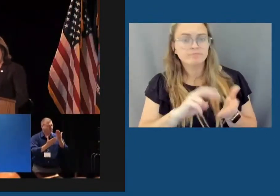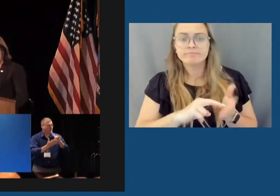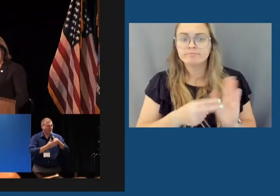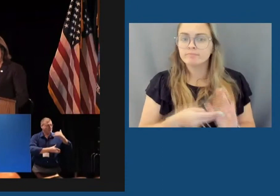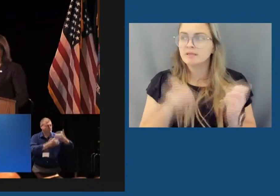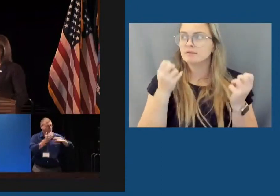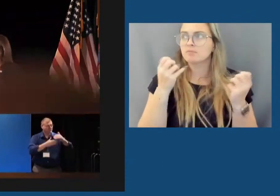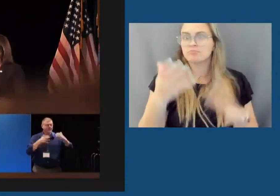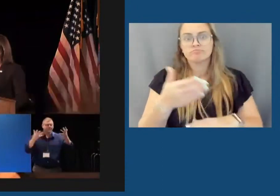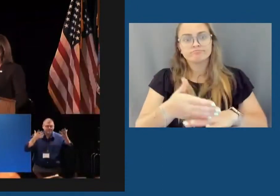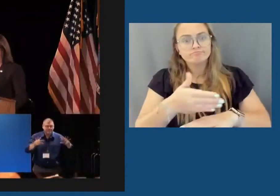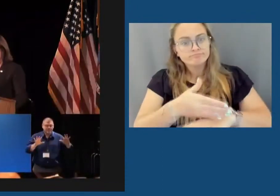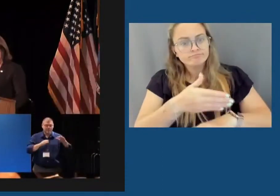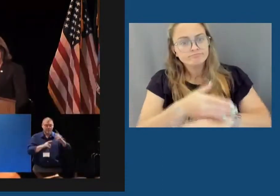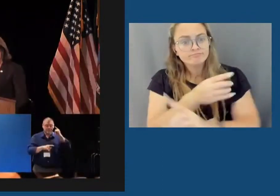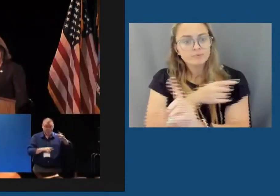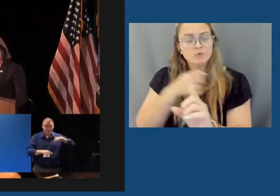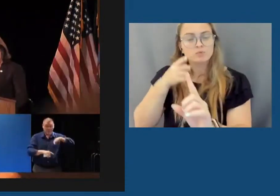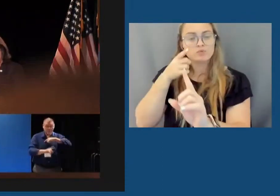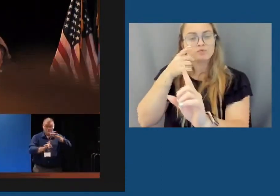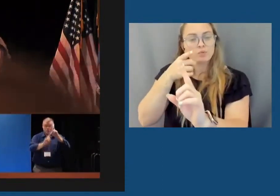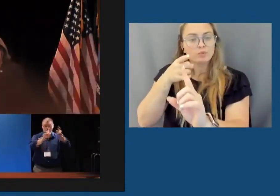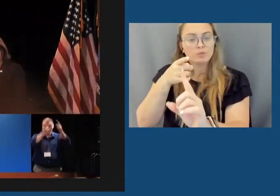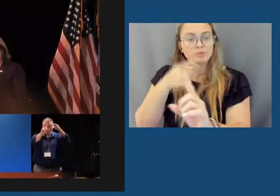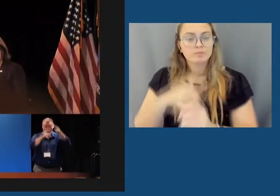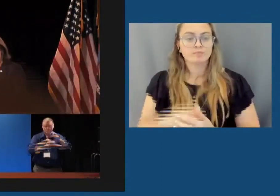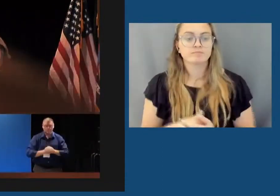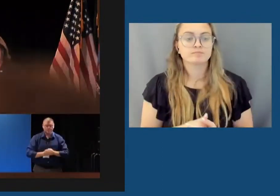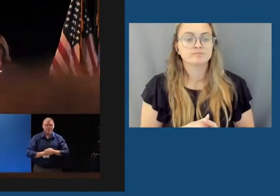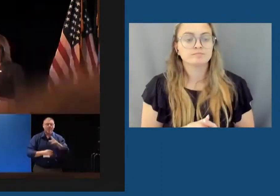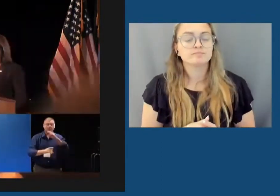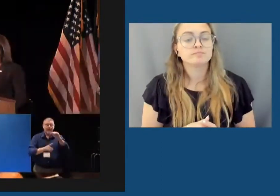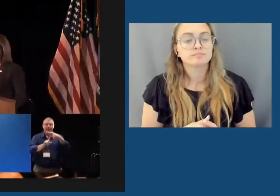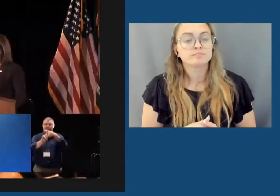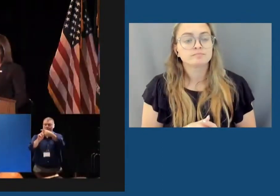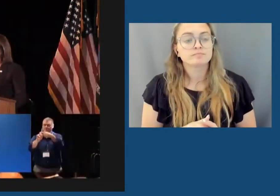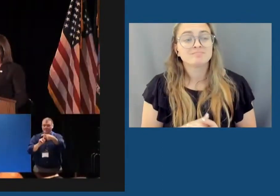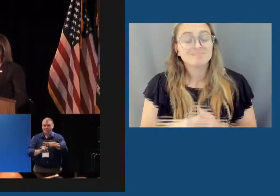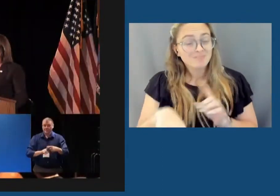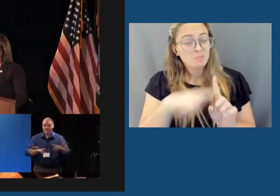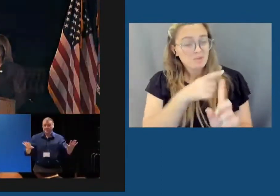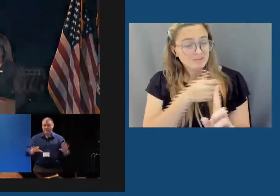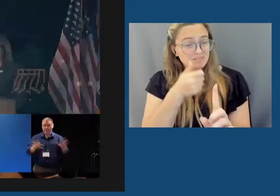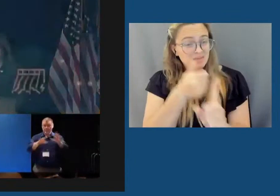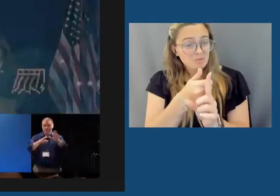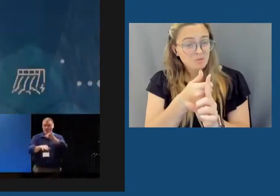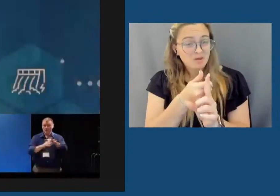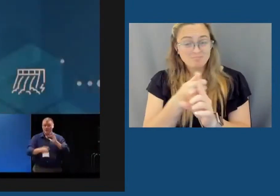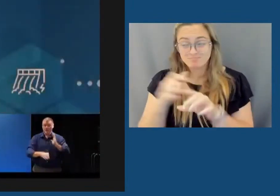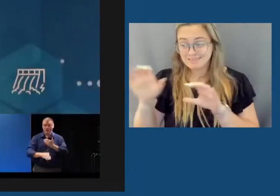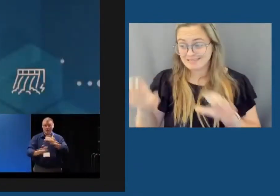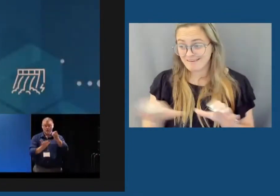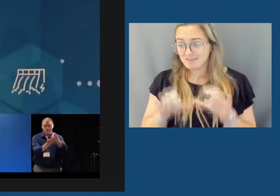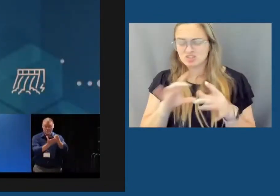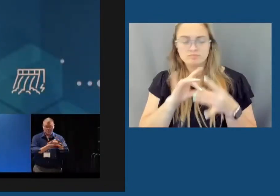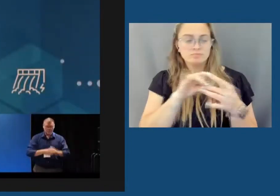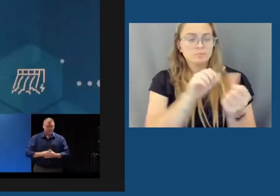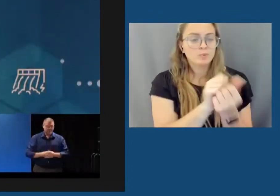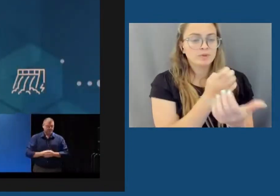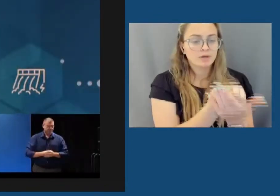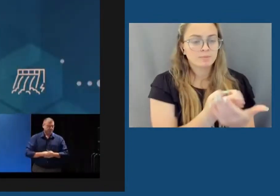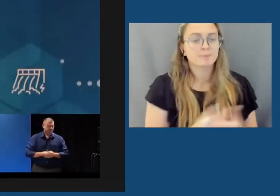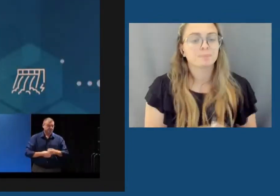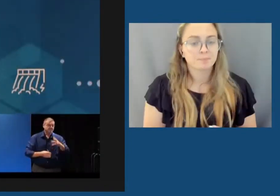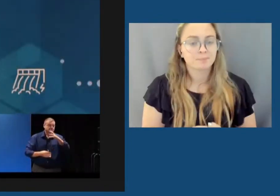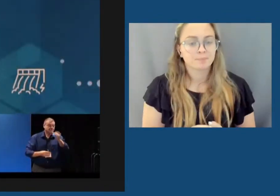here in New York toward our Climate Act goals and the positive impact these actions have had on our economy. And I have